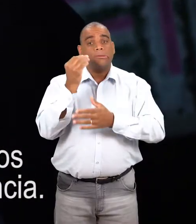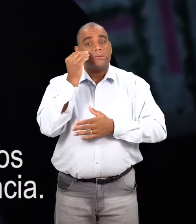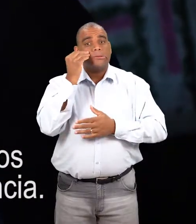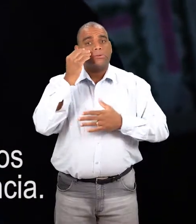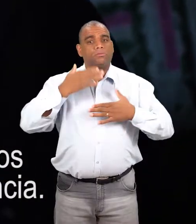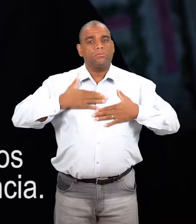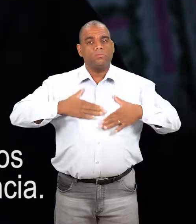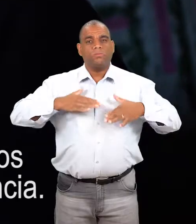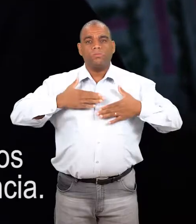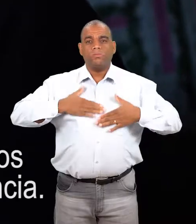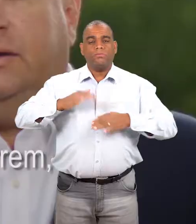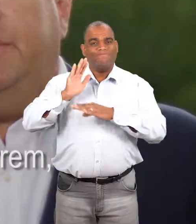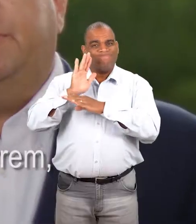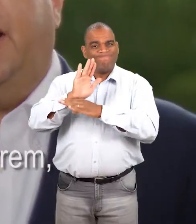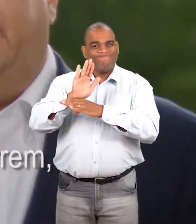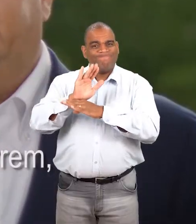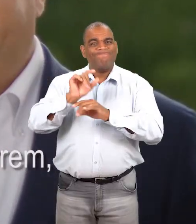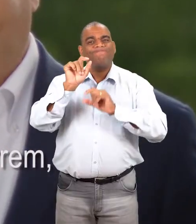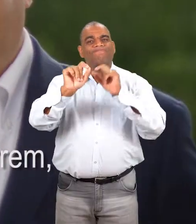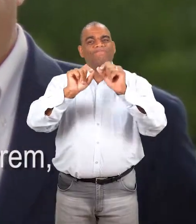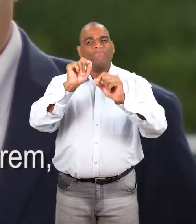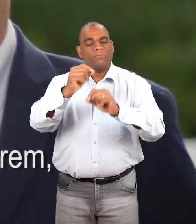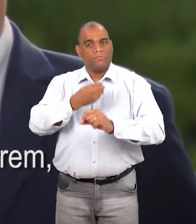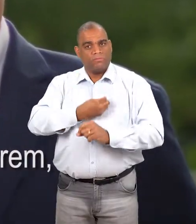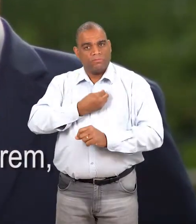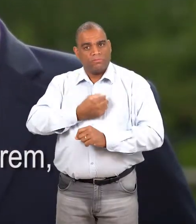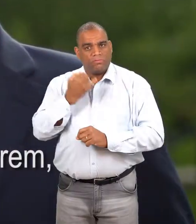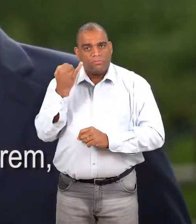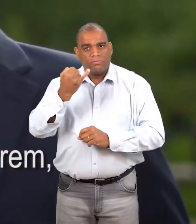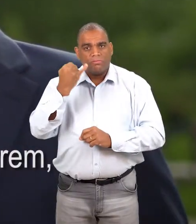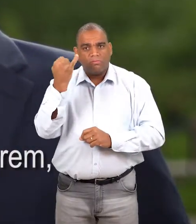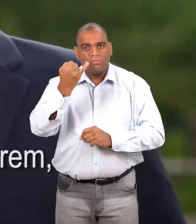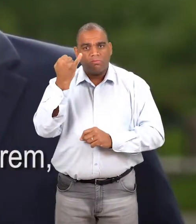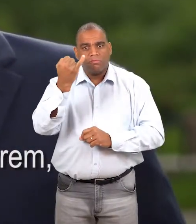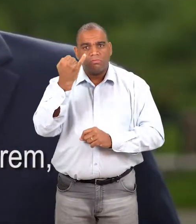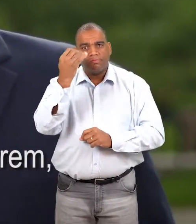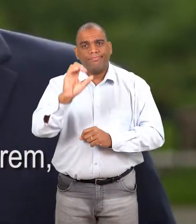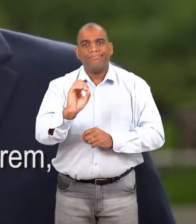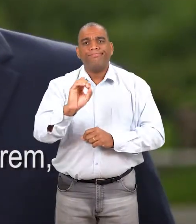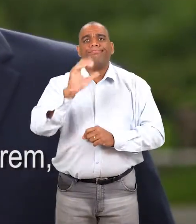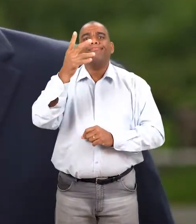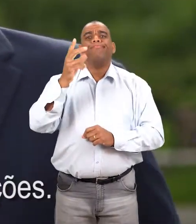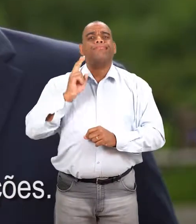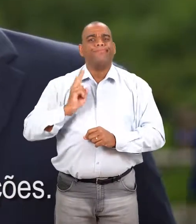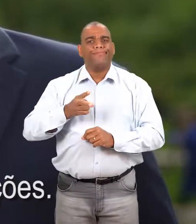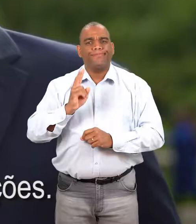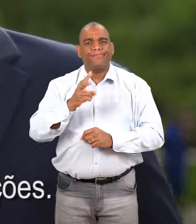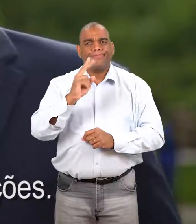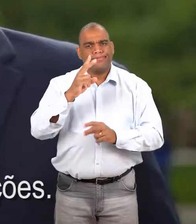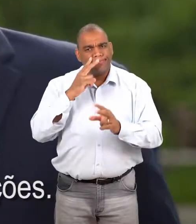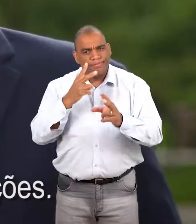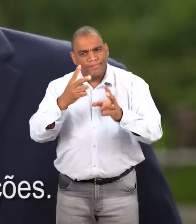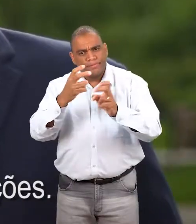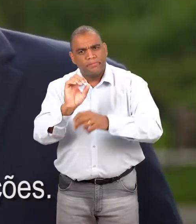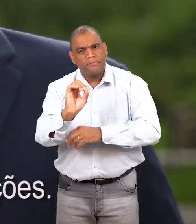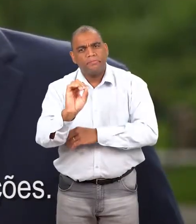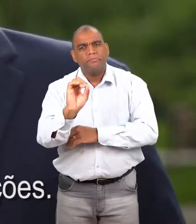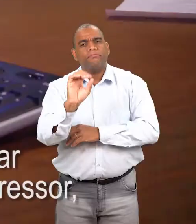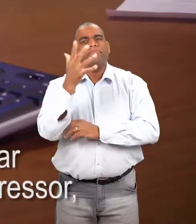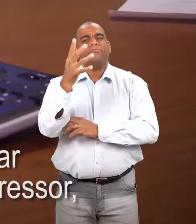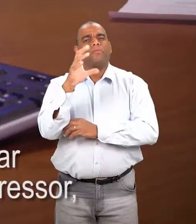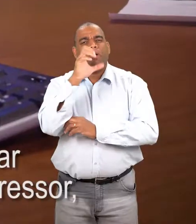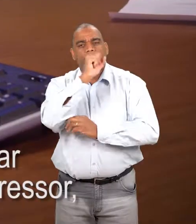them to focus on survival. Keep in mind, as events unfold, you must continue to figure out what's happening so you can adjust your actions